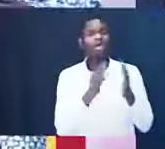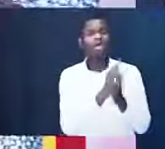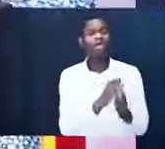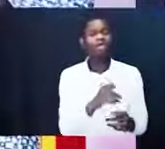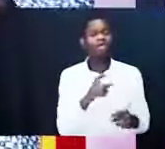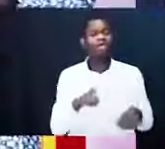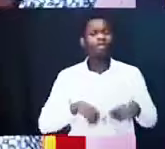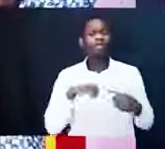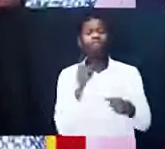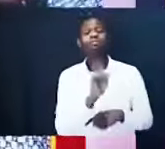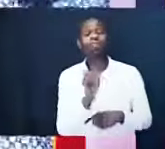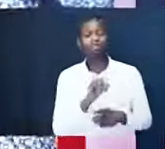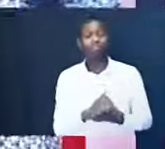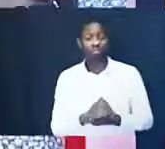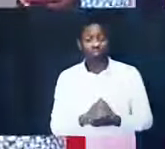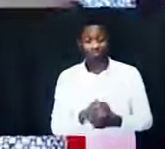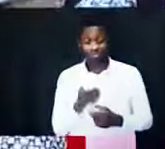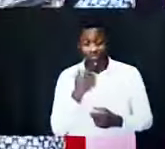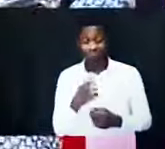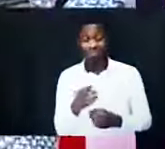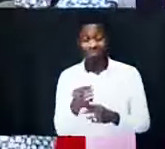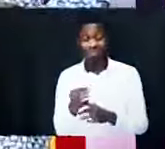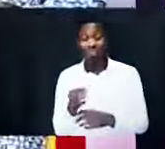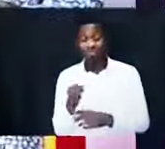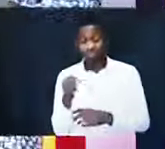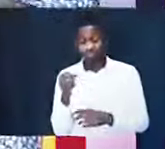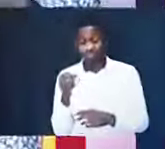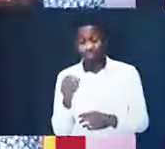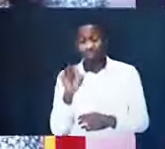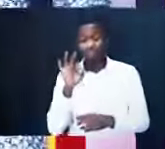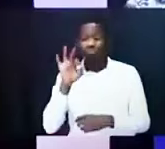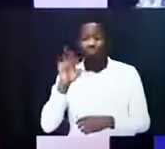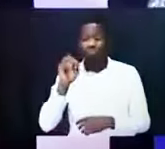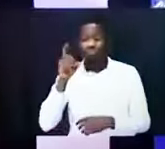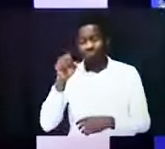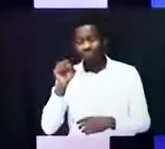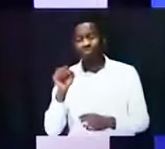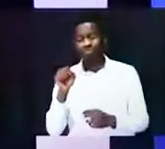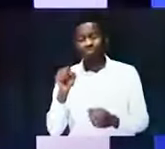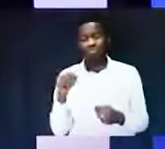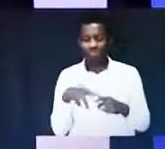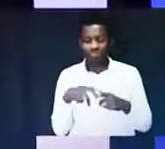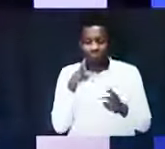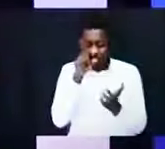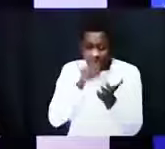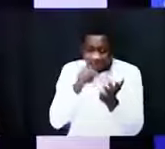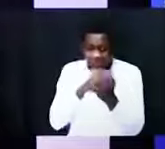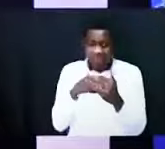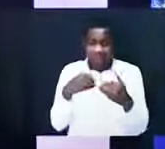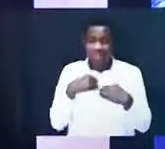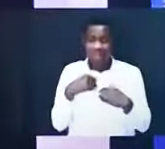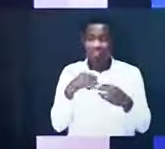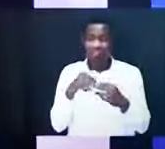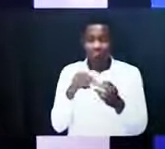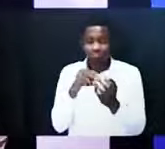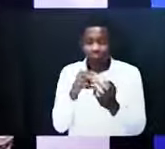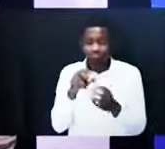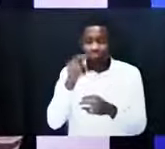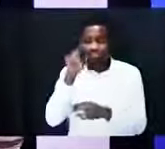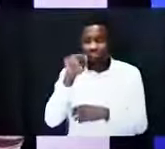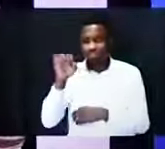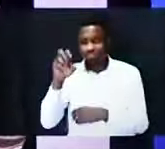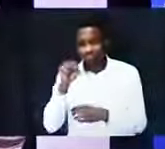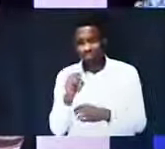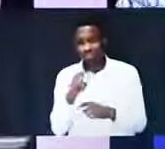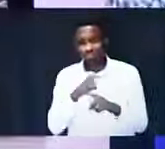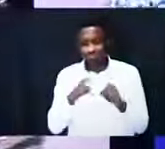said, forces have holes, bears have nests. But the Son of Man, he